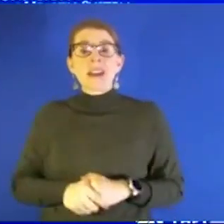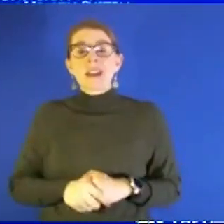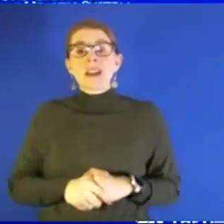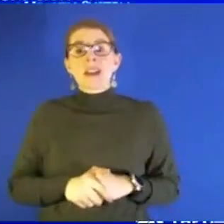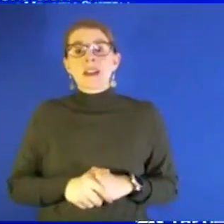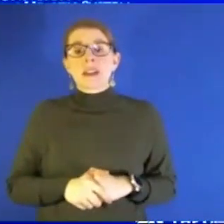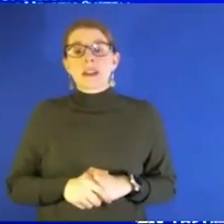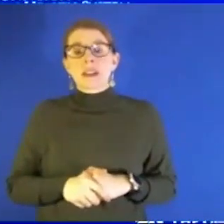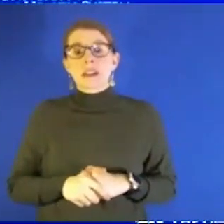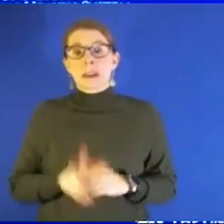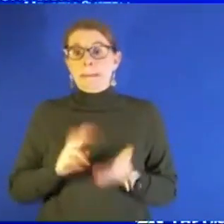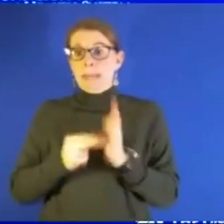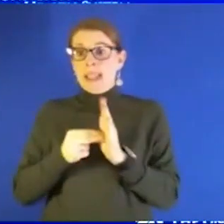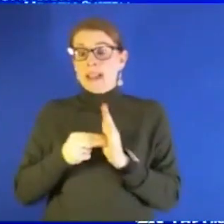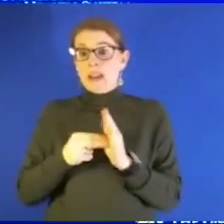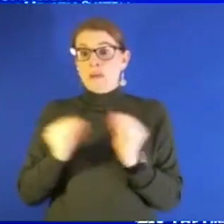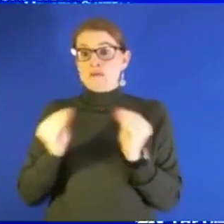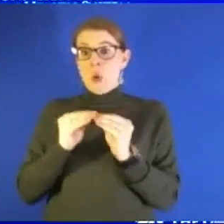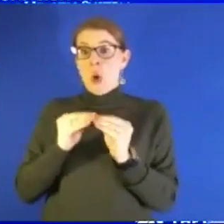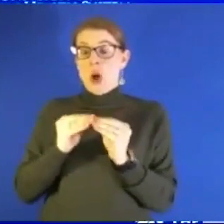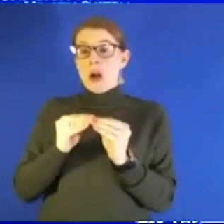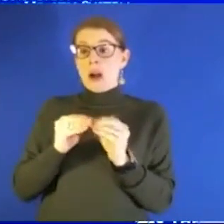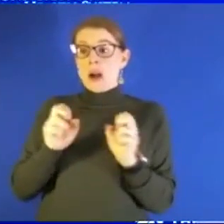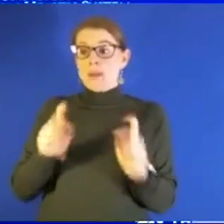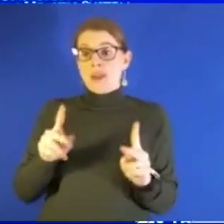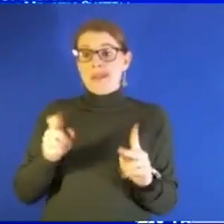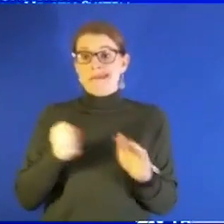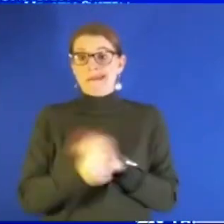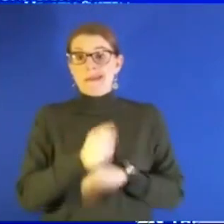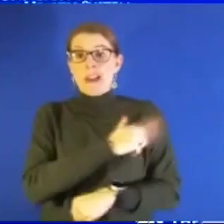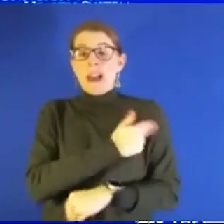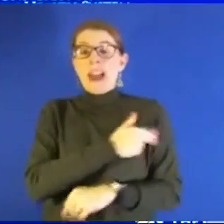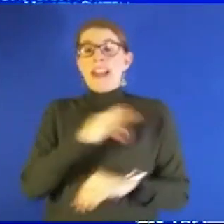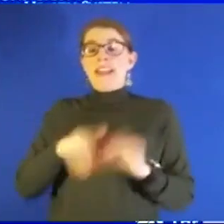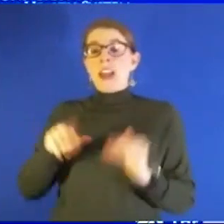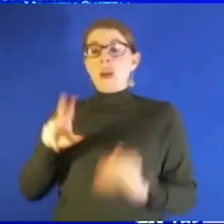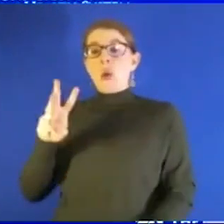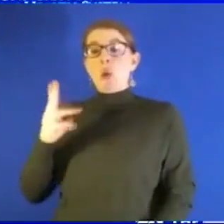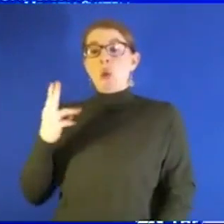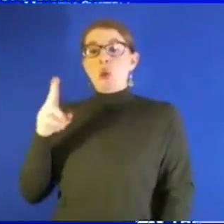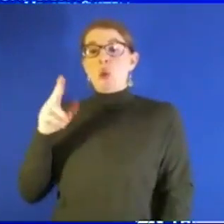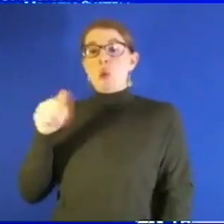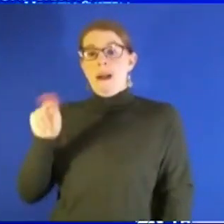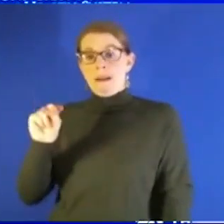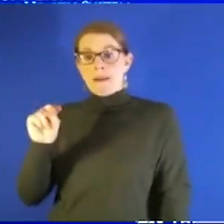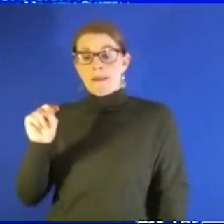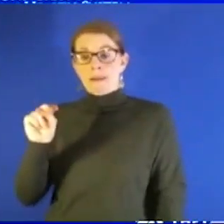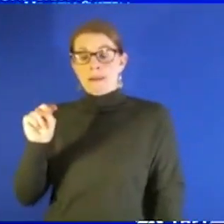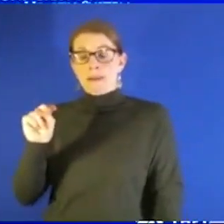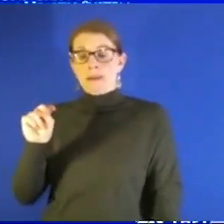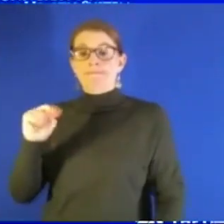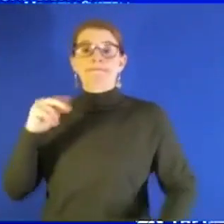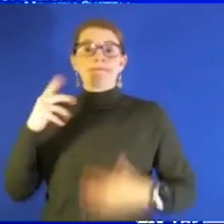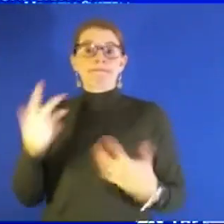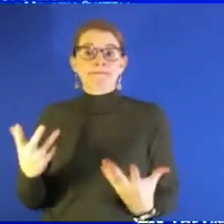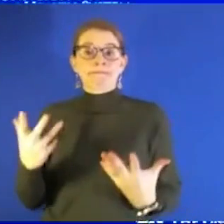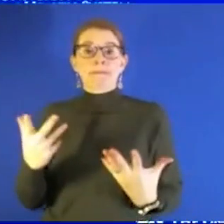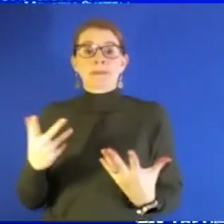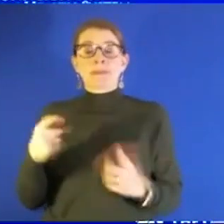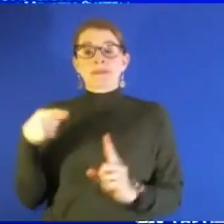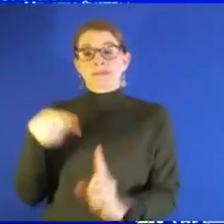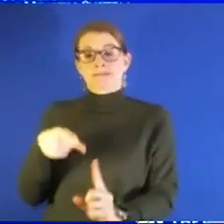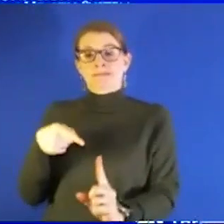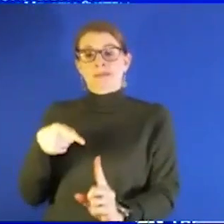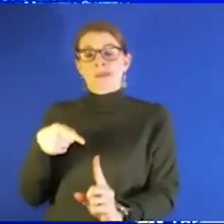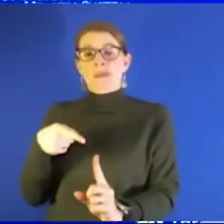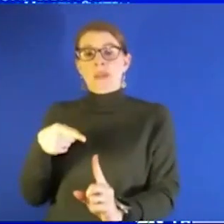chance of going to the hospital than the original ancestral strain or ancestral isolate. So basically what you've docked it down to is the